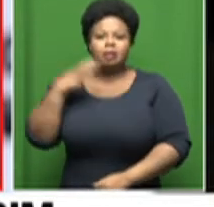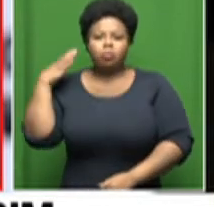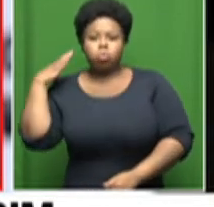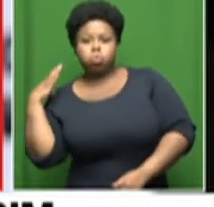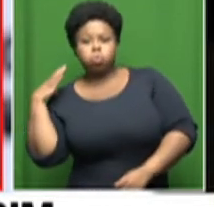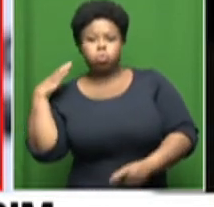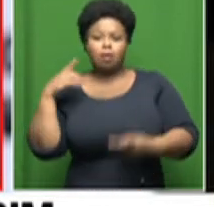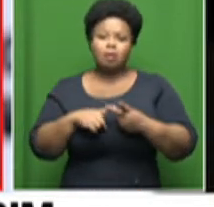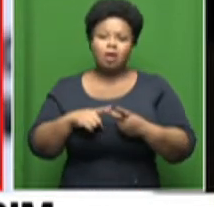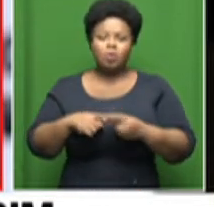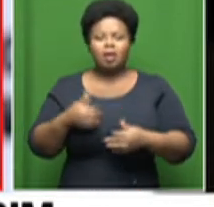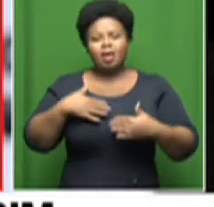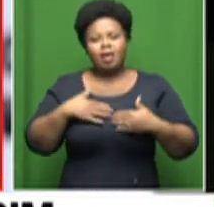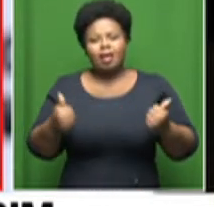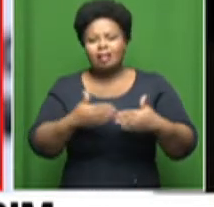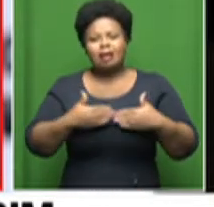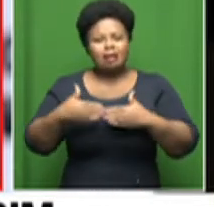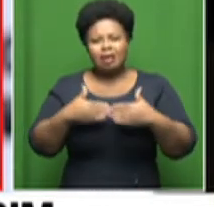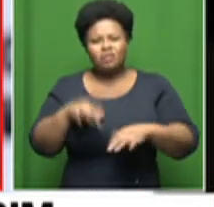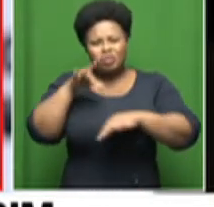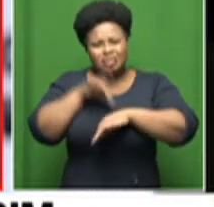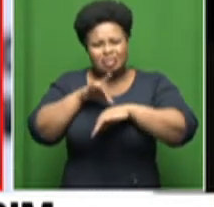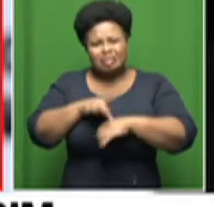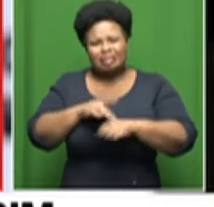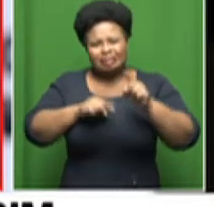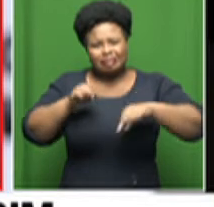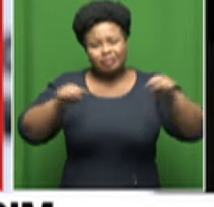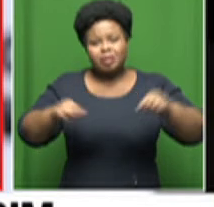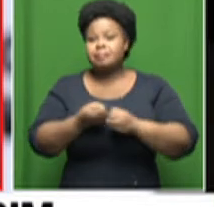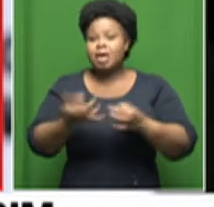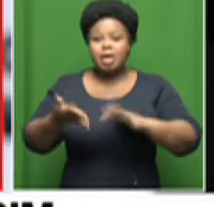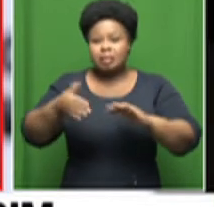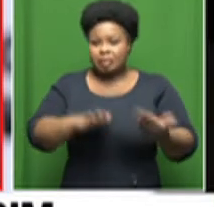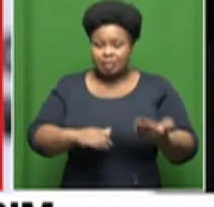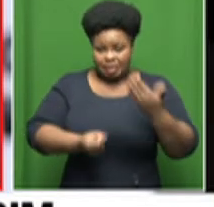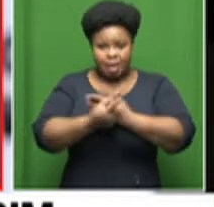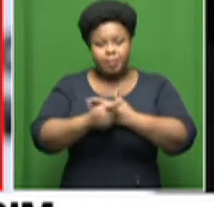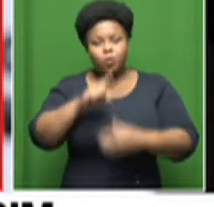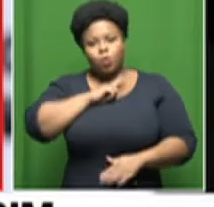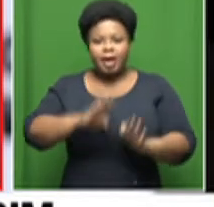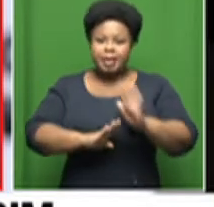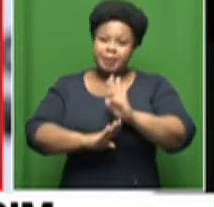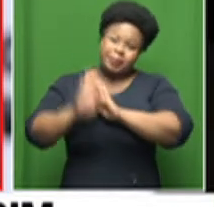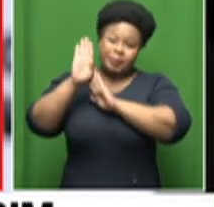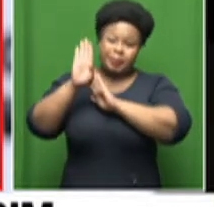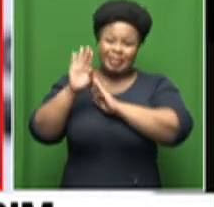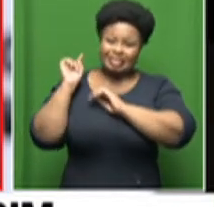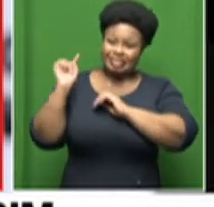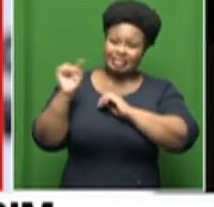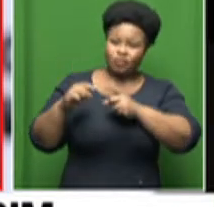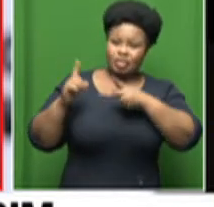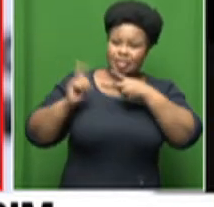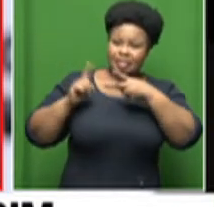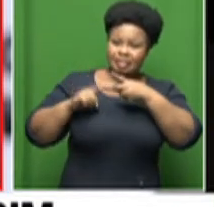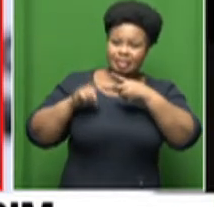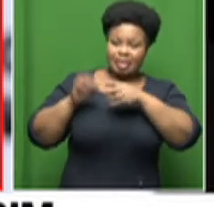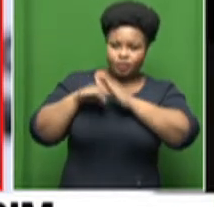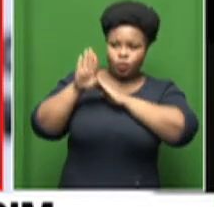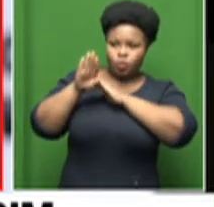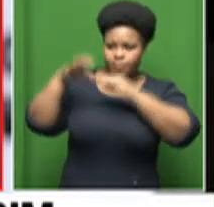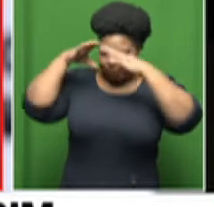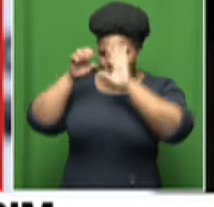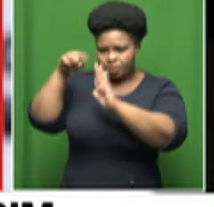the clinical and the severe disease that leads to death. And so that's a very important part of what we need to